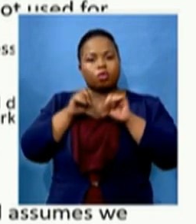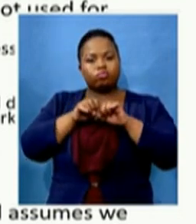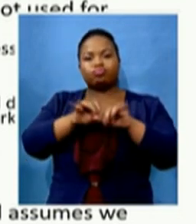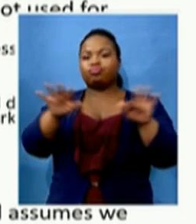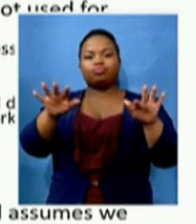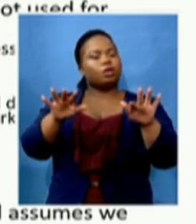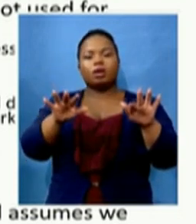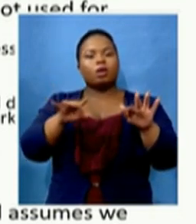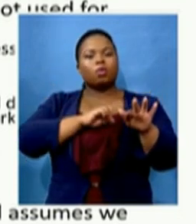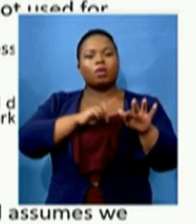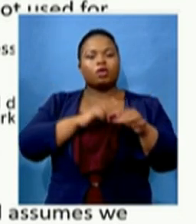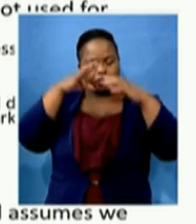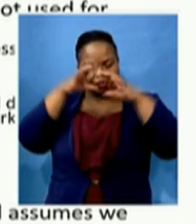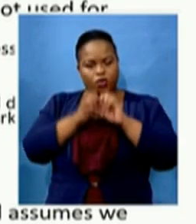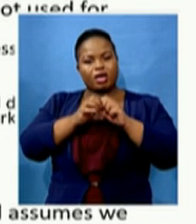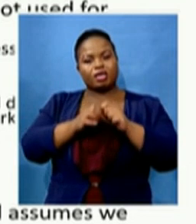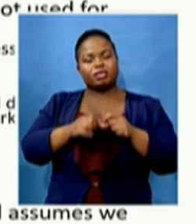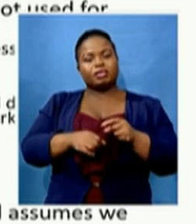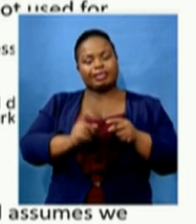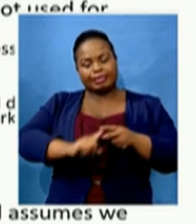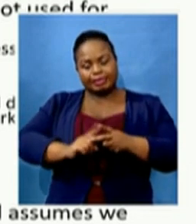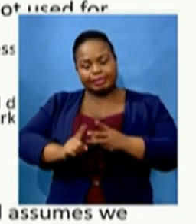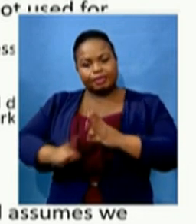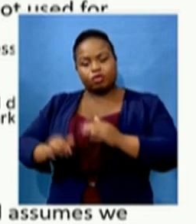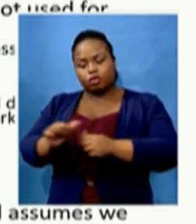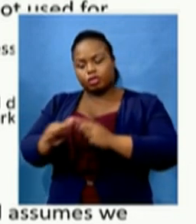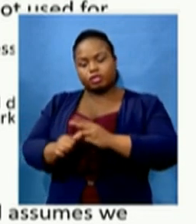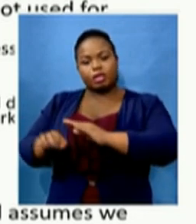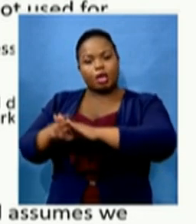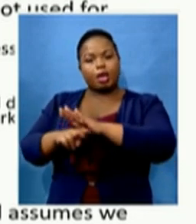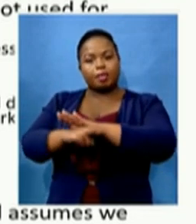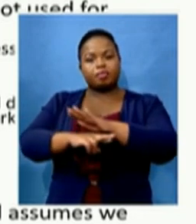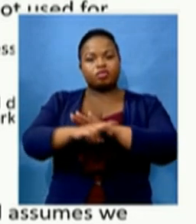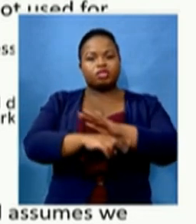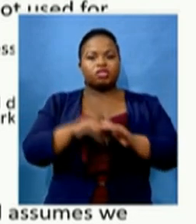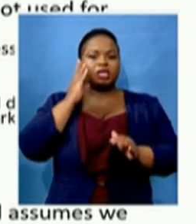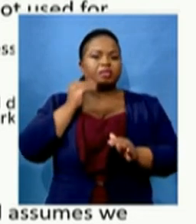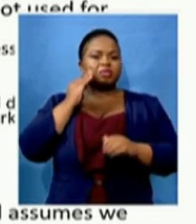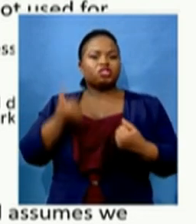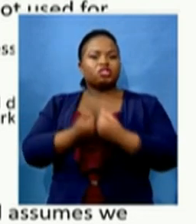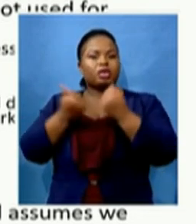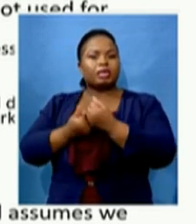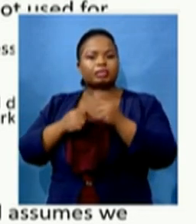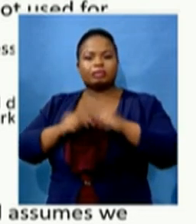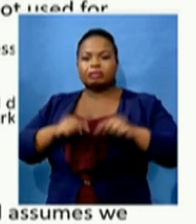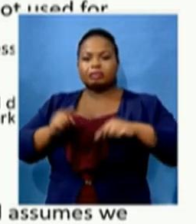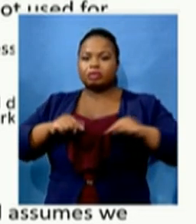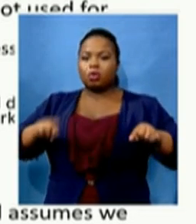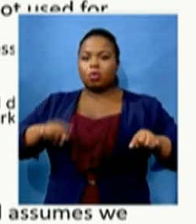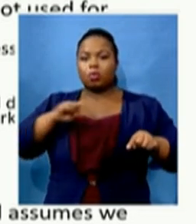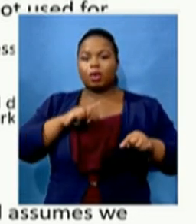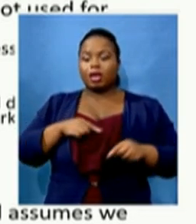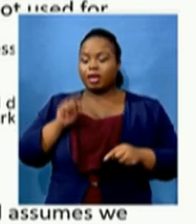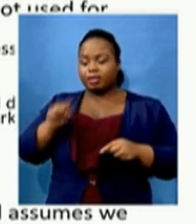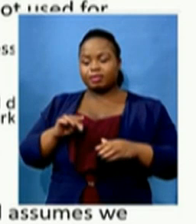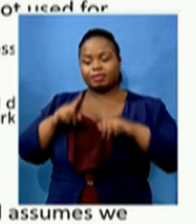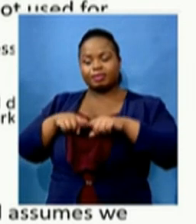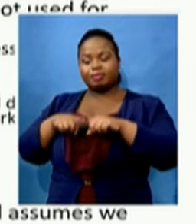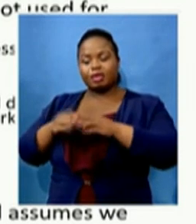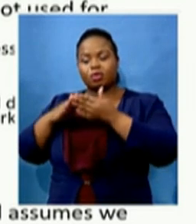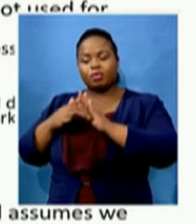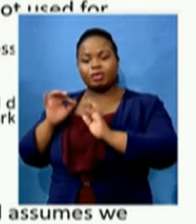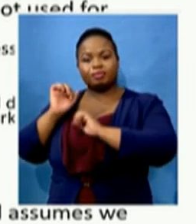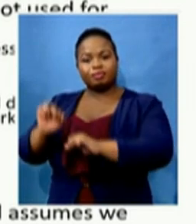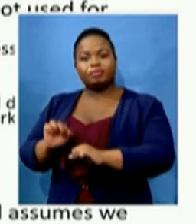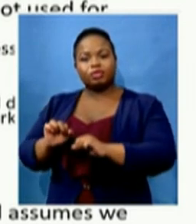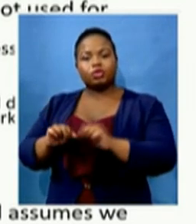also distinguish, which is not in the model, between communities, which is where people live and their social dynamics, and the bridges between communities, where